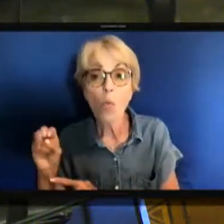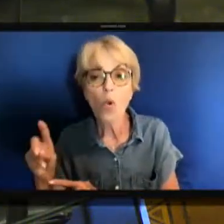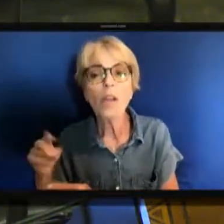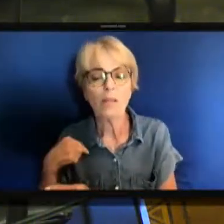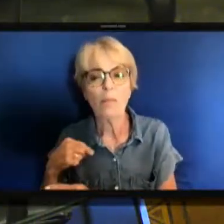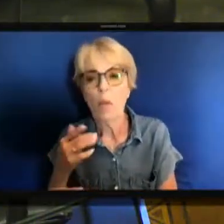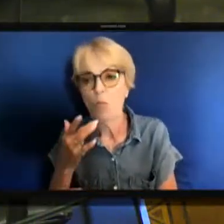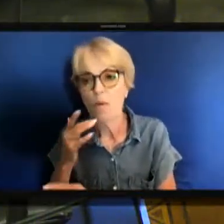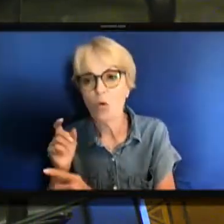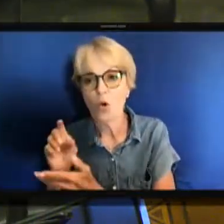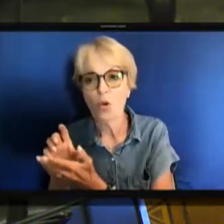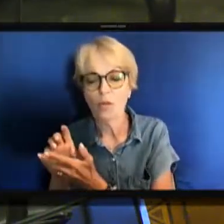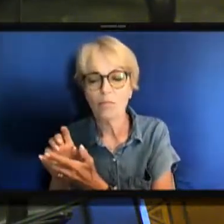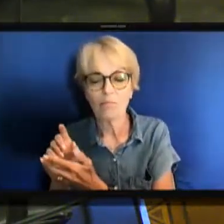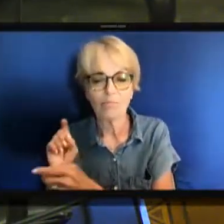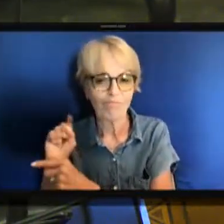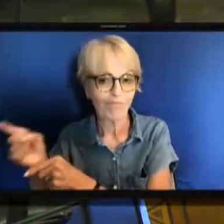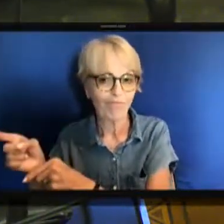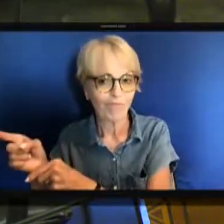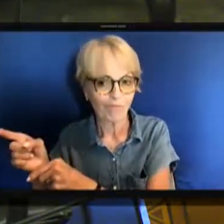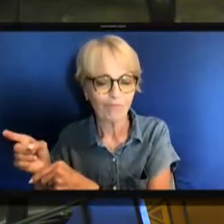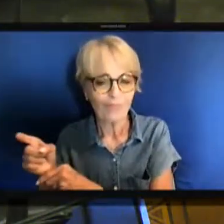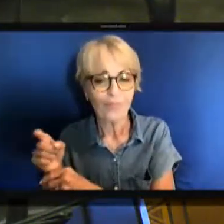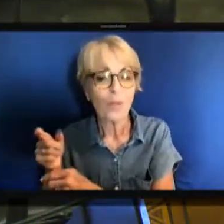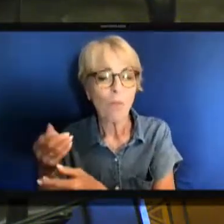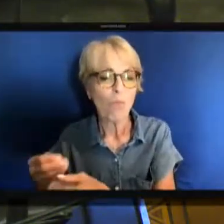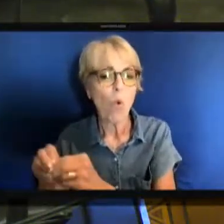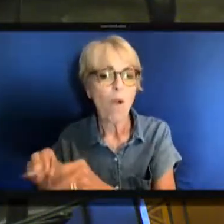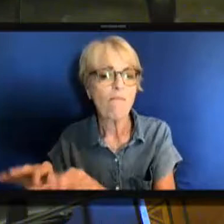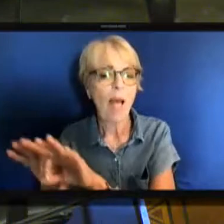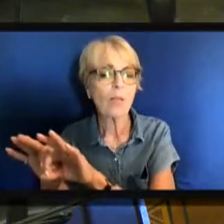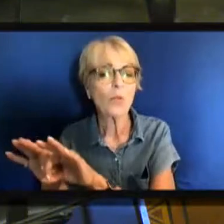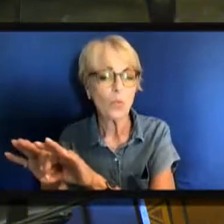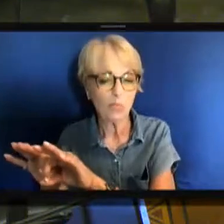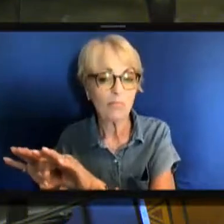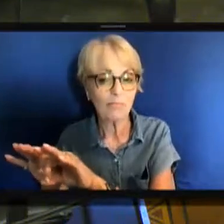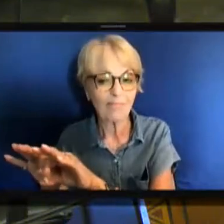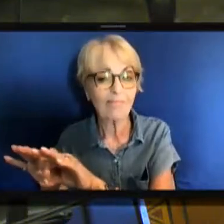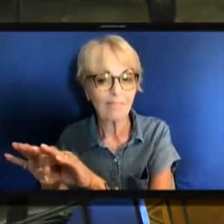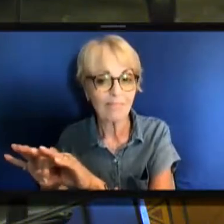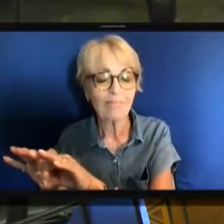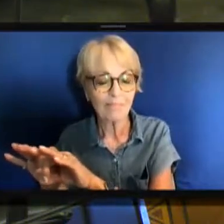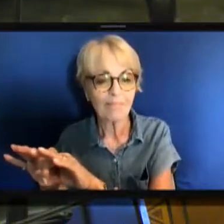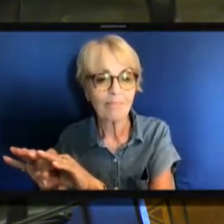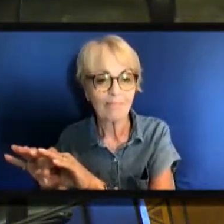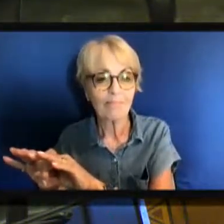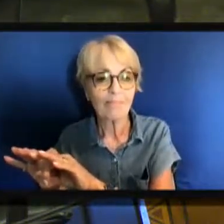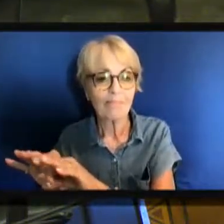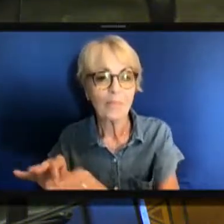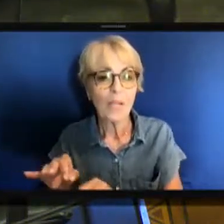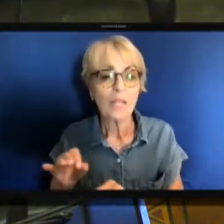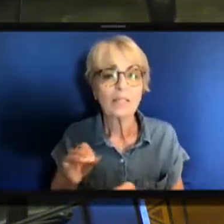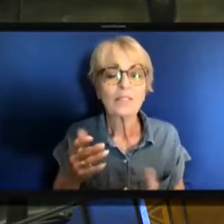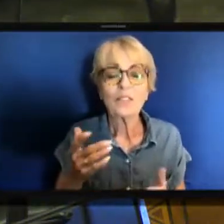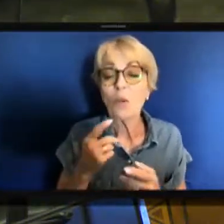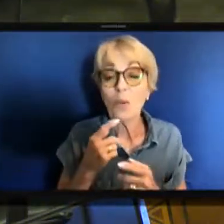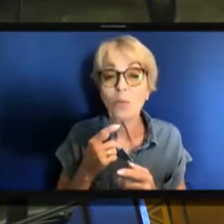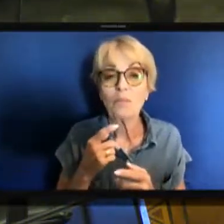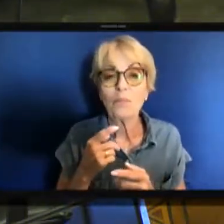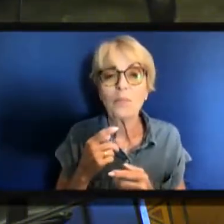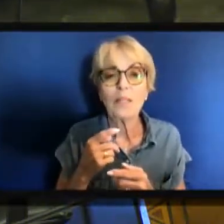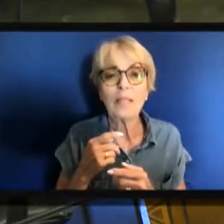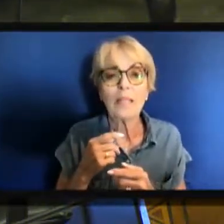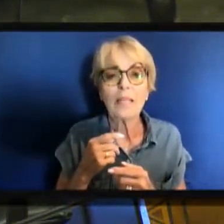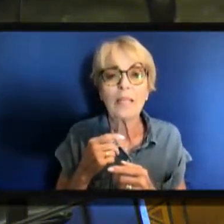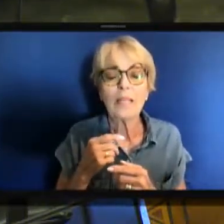better value for that. And I'm just saying this out loud. Felicity, Deputy Williams, excuse